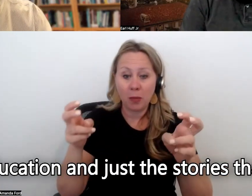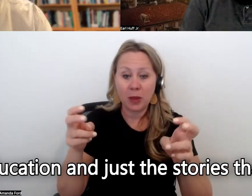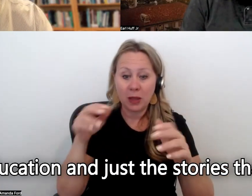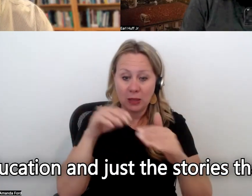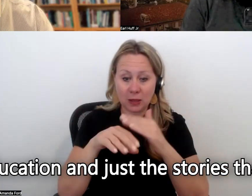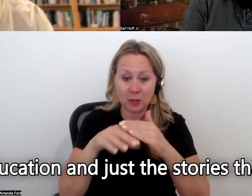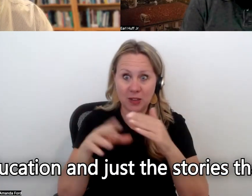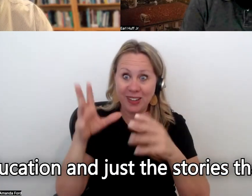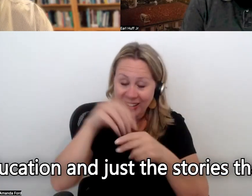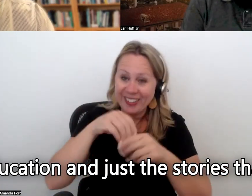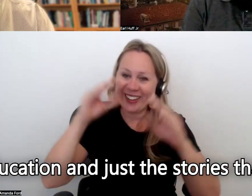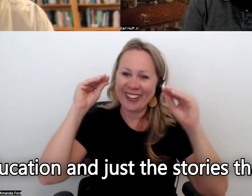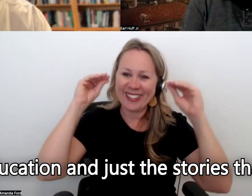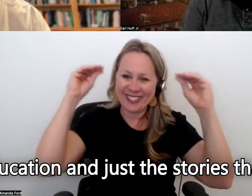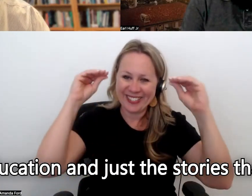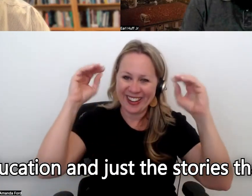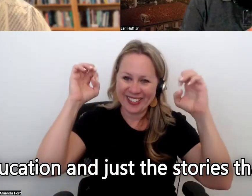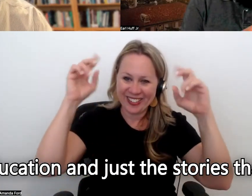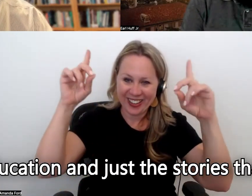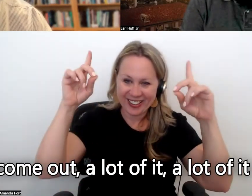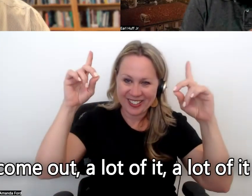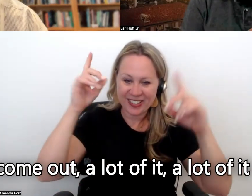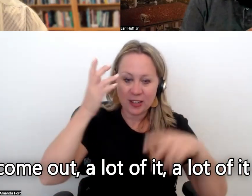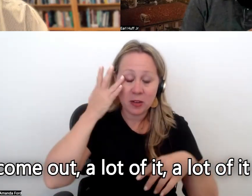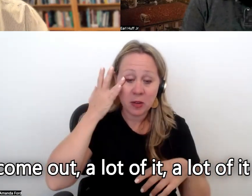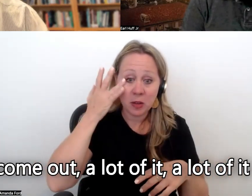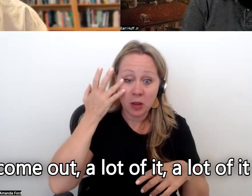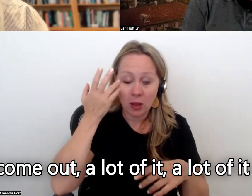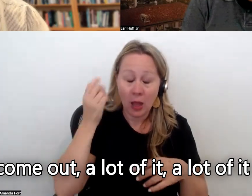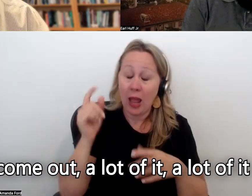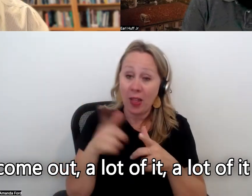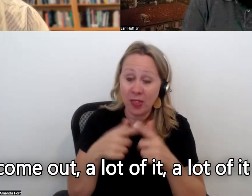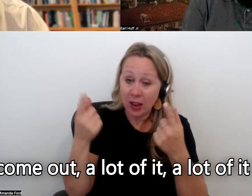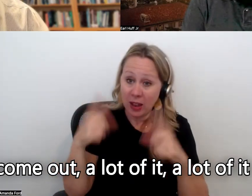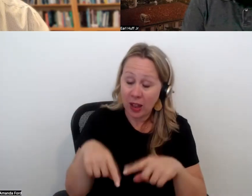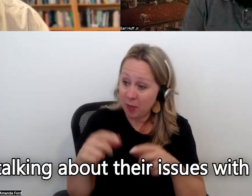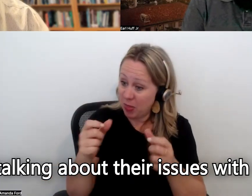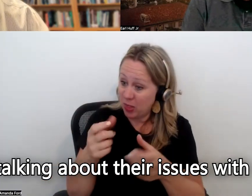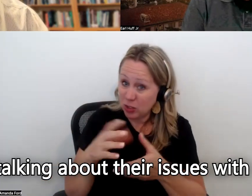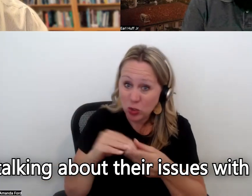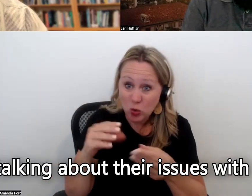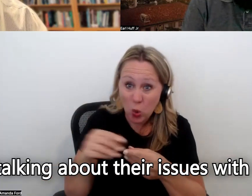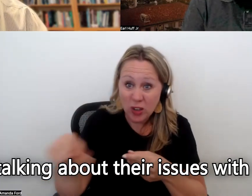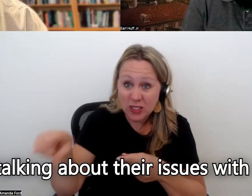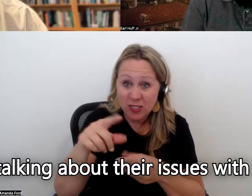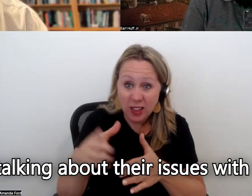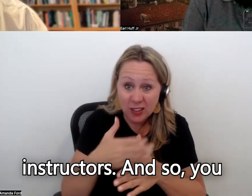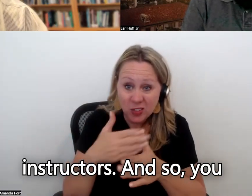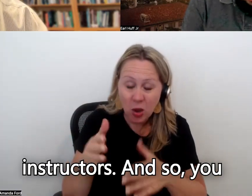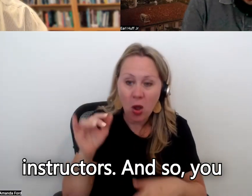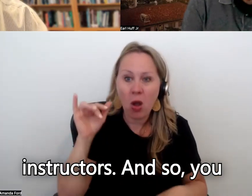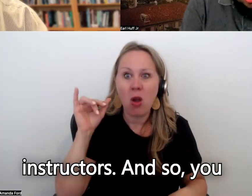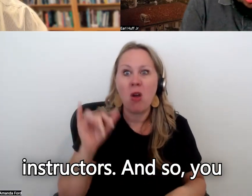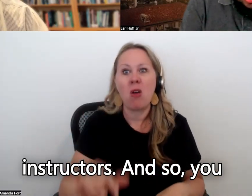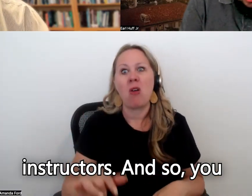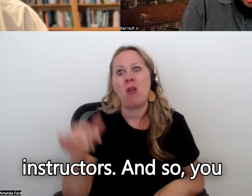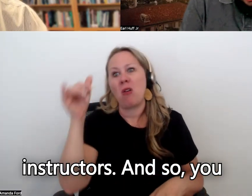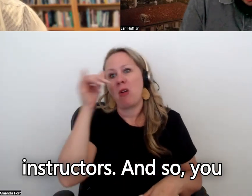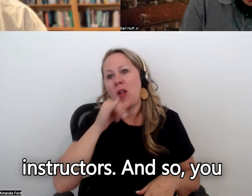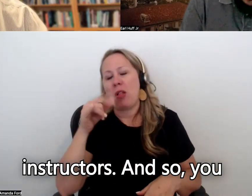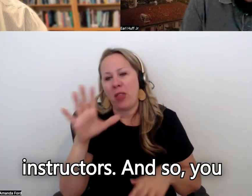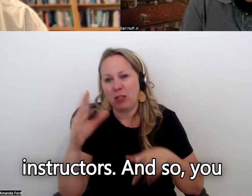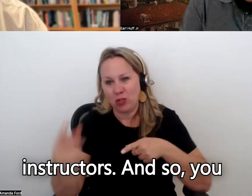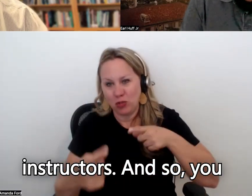in education, and just the stories that come out, a lot of it talking about their issues with instructors.